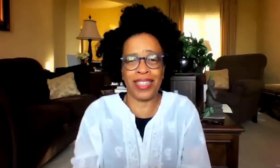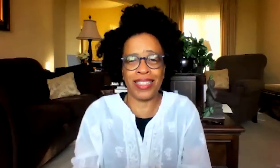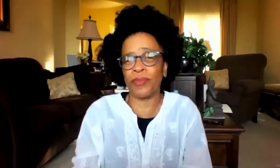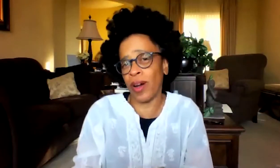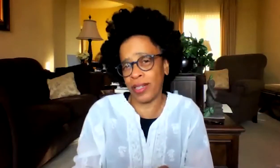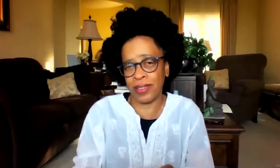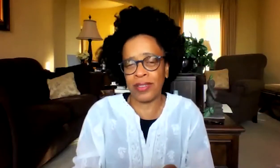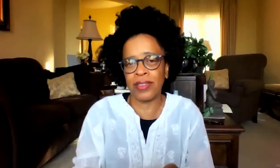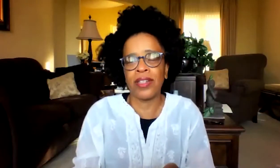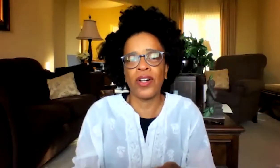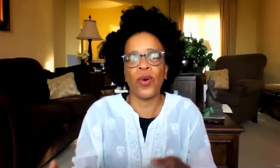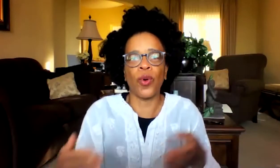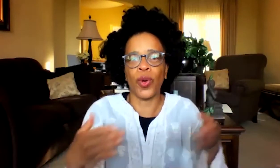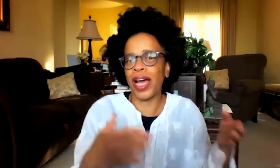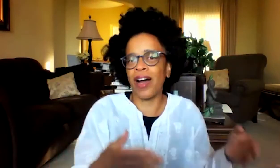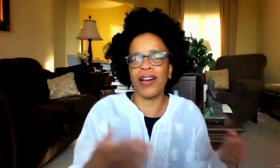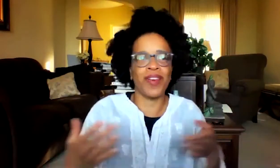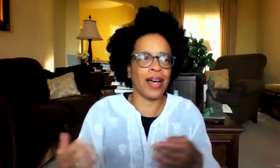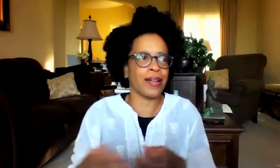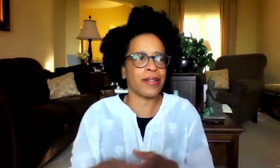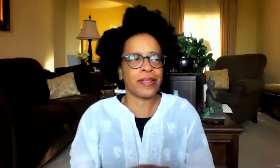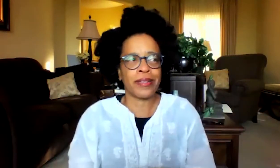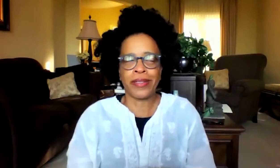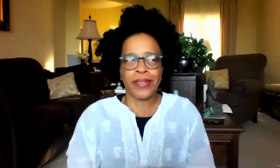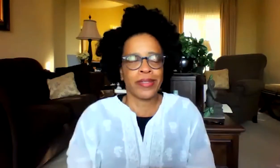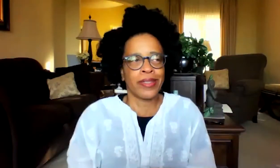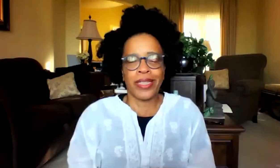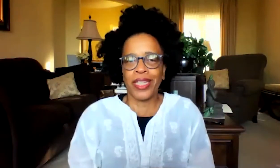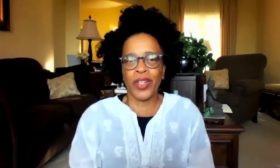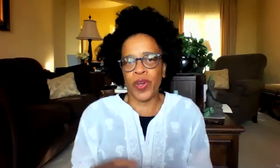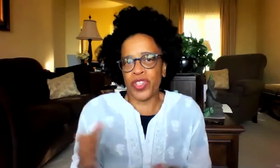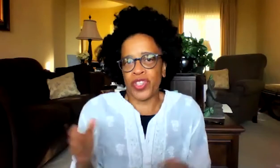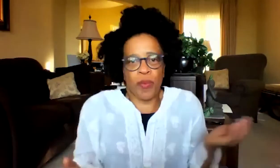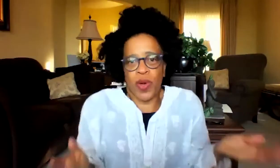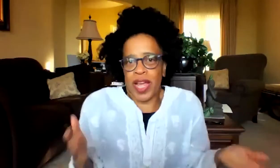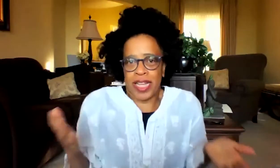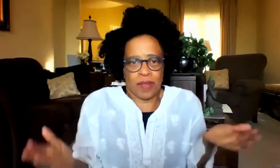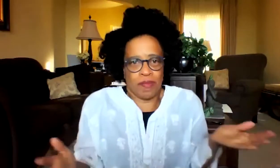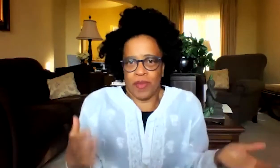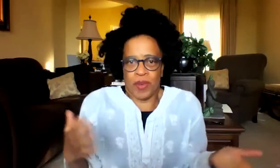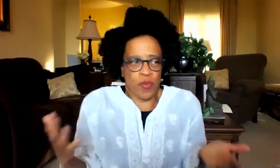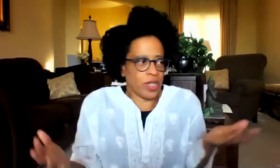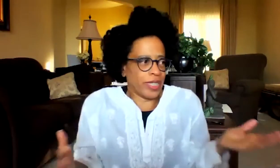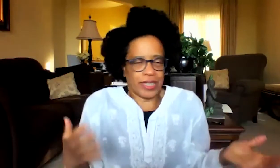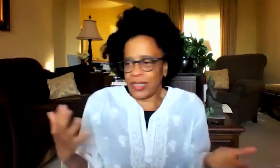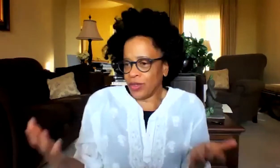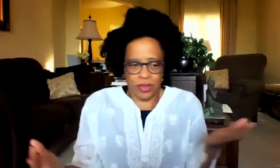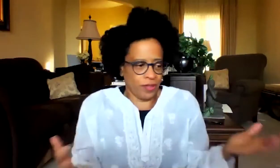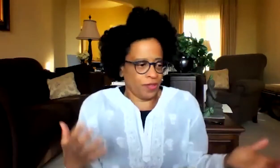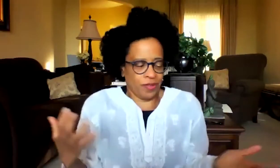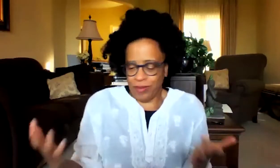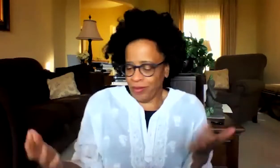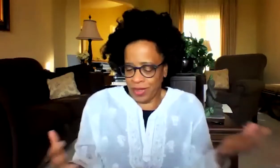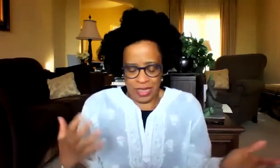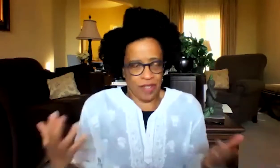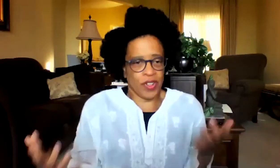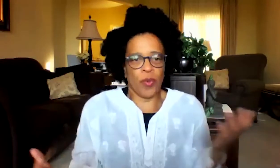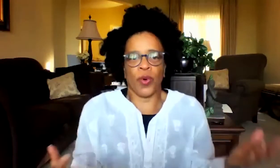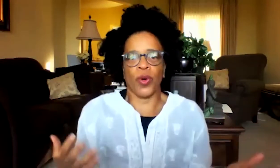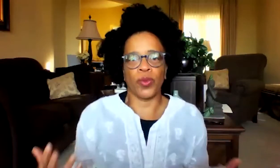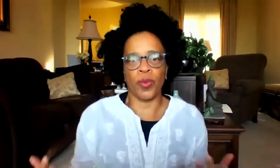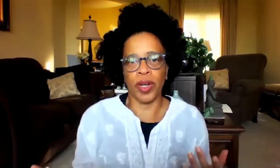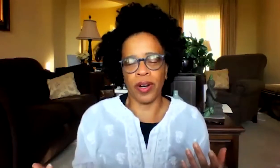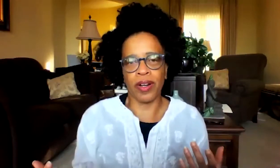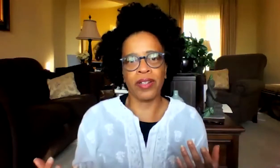coming that I did want? Or how have I, in some ways been willing to sort of live